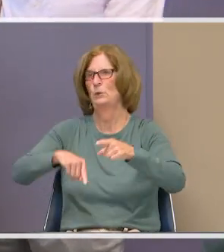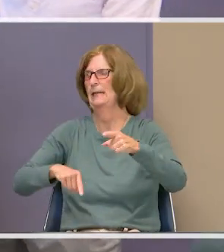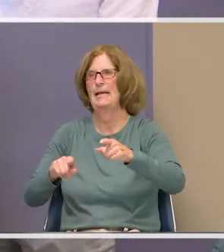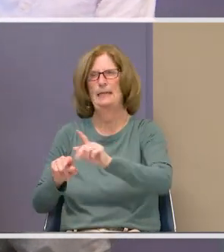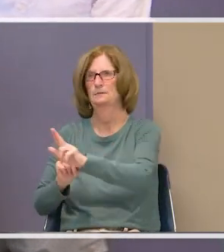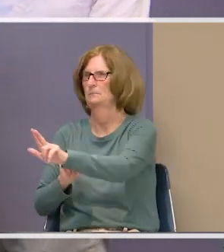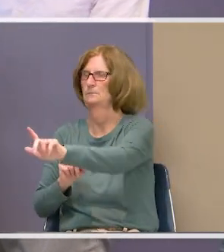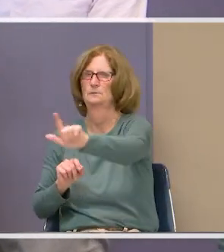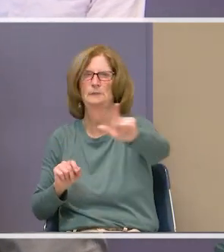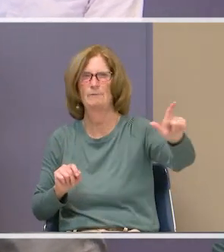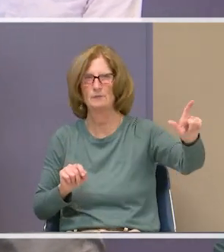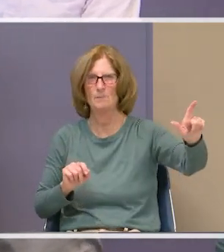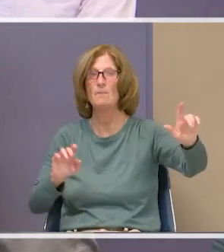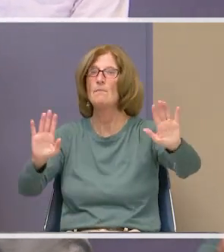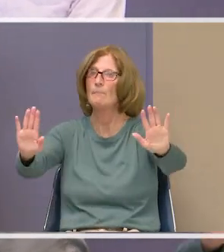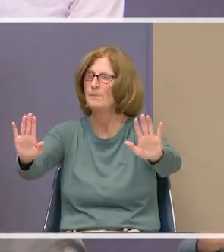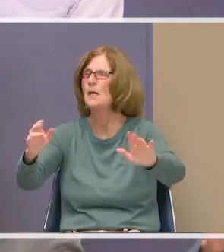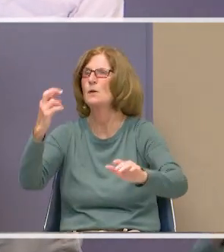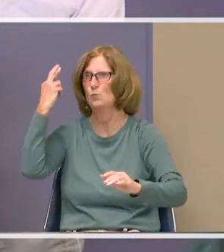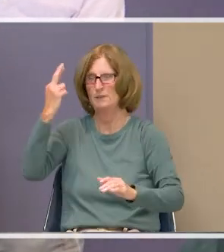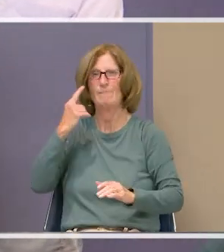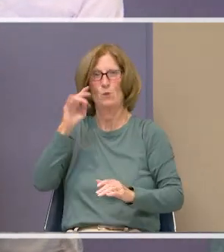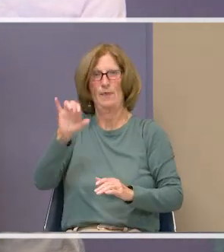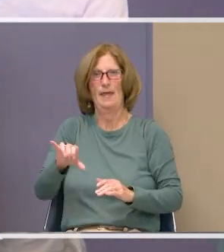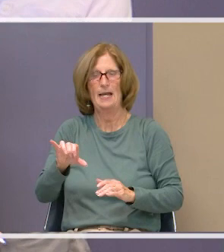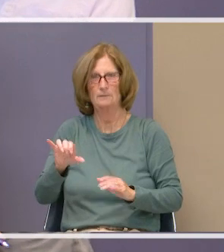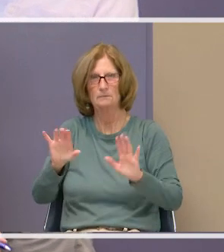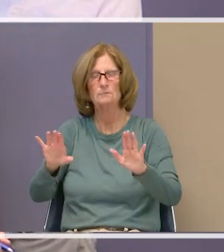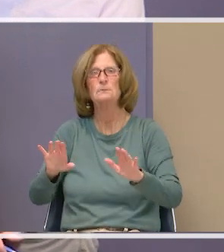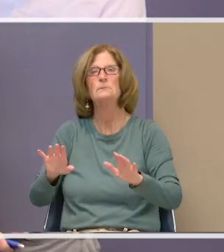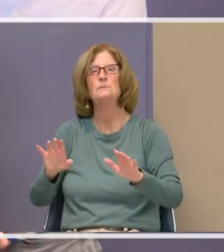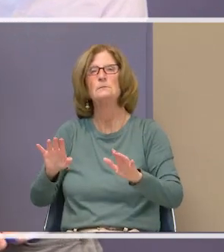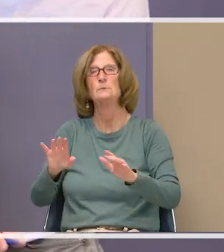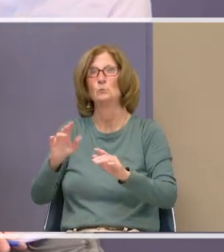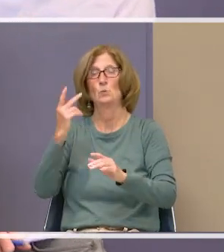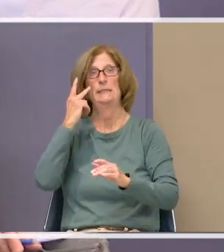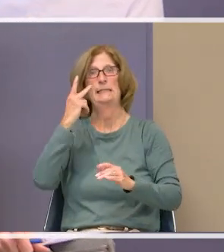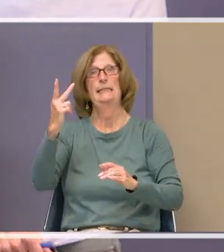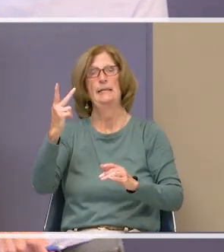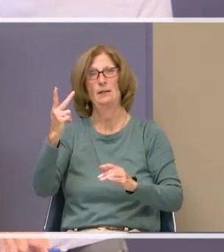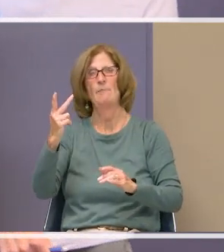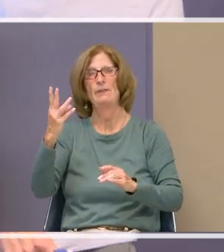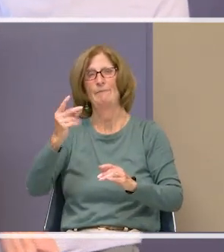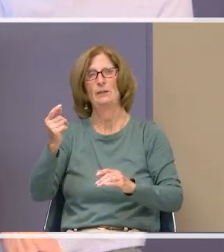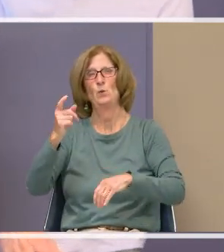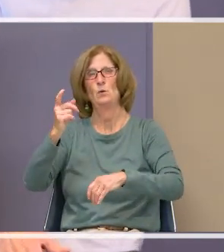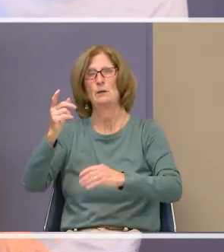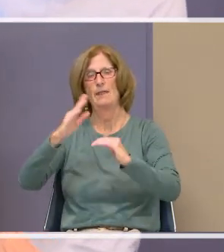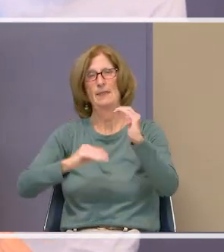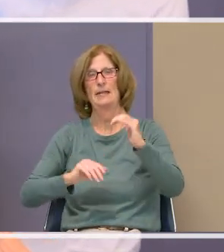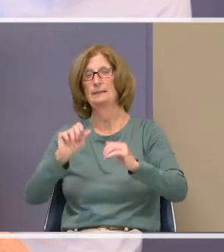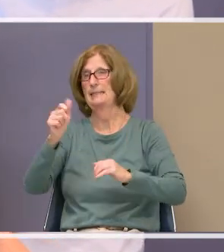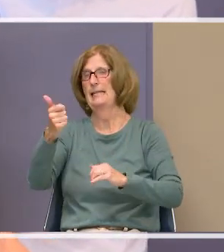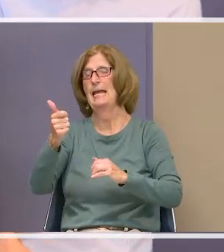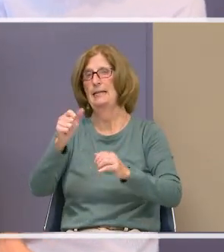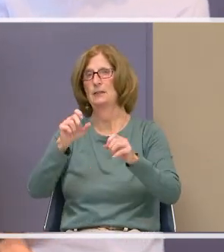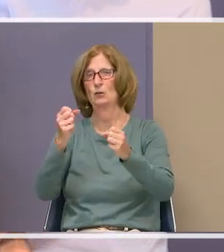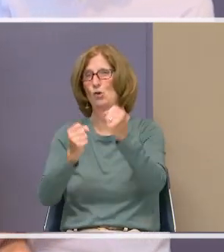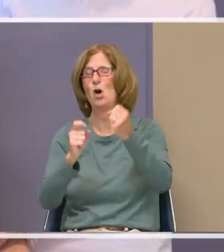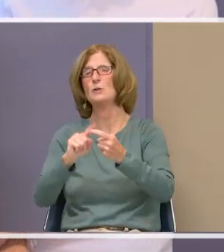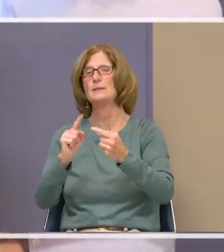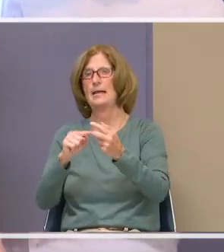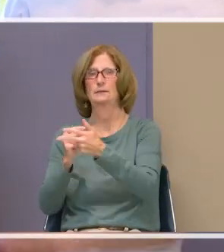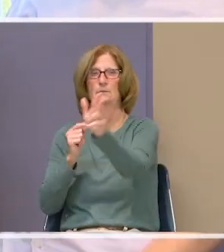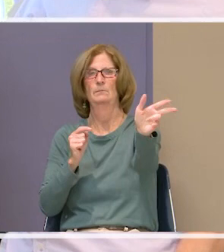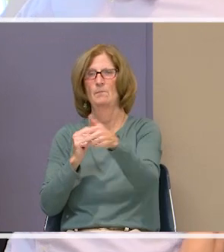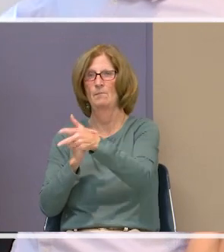turn. The primary reason for doing that is that our traffic counts indicated there were fewer than 10 cars in a peak hour period that make that